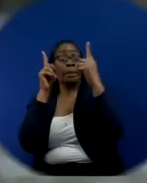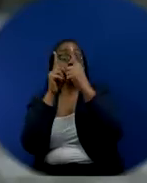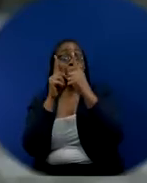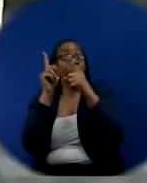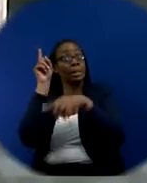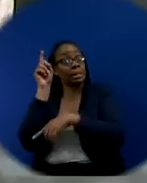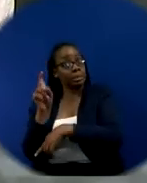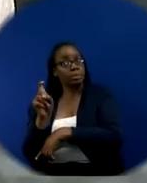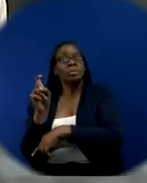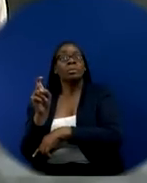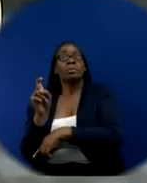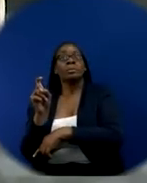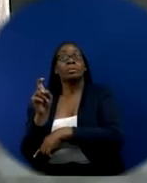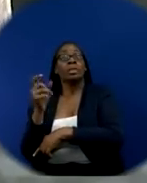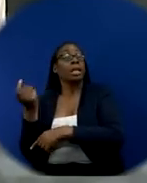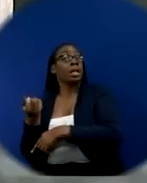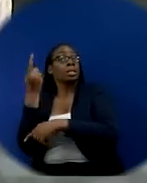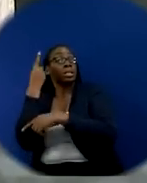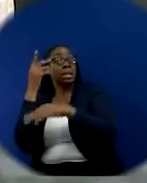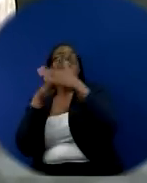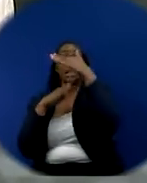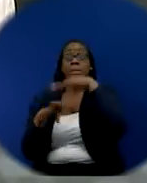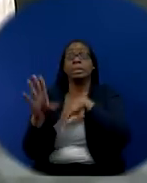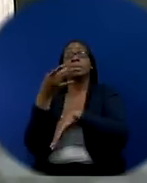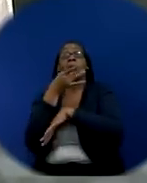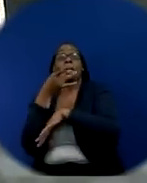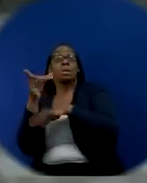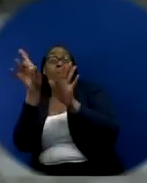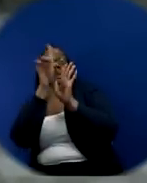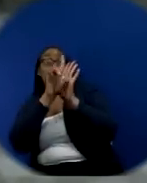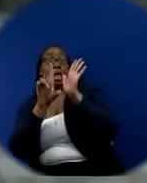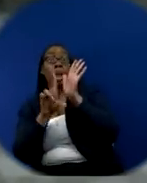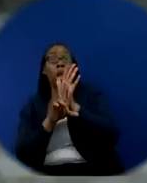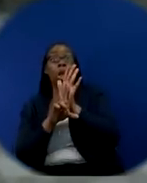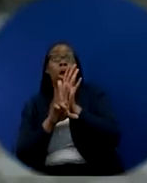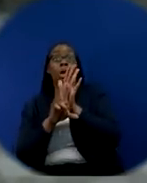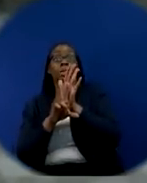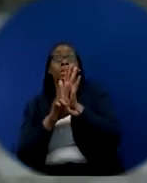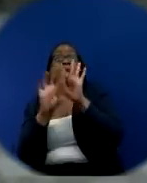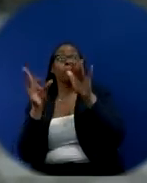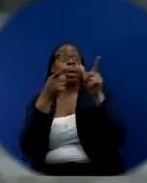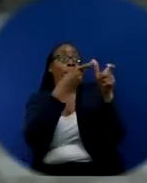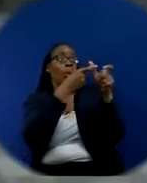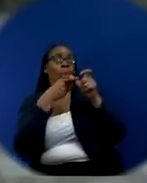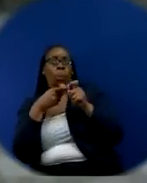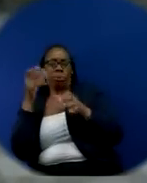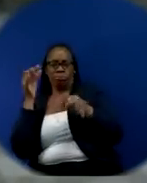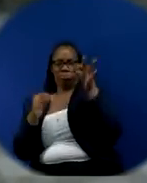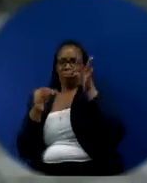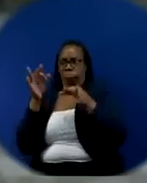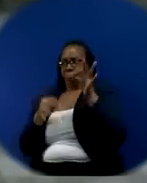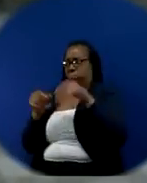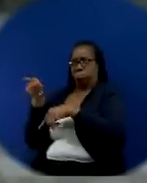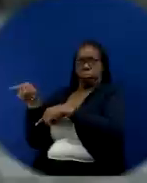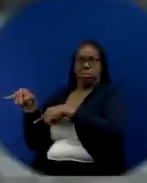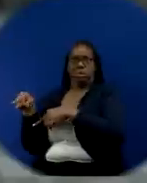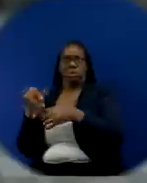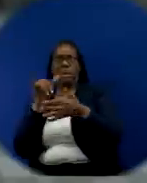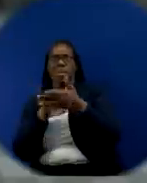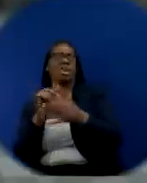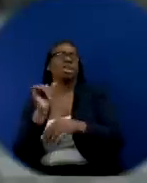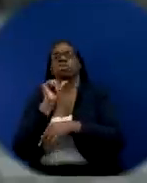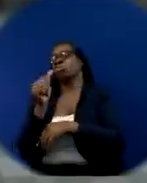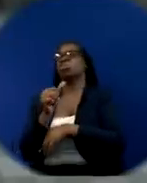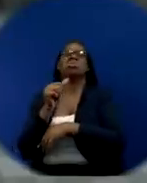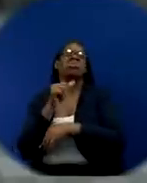he understands that these Pharisees, these experts in the law, will be swift to judge him, and they will say, you're not